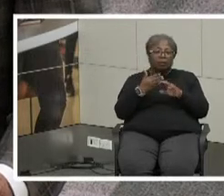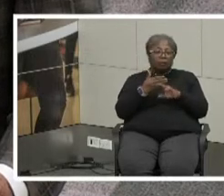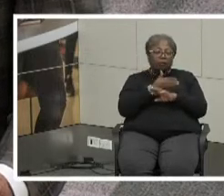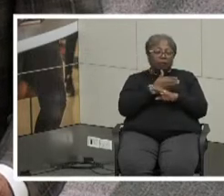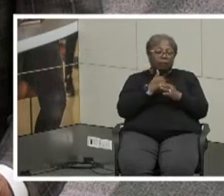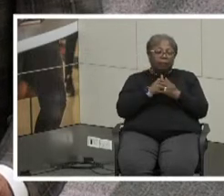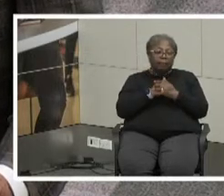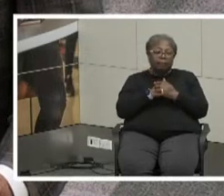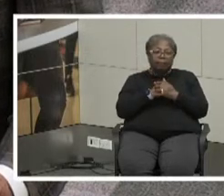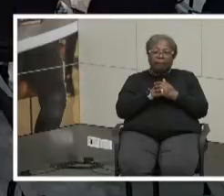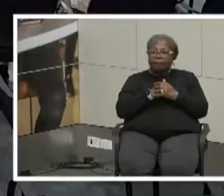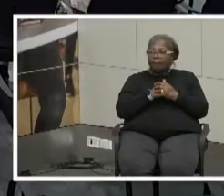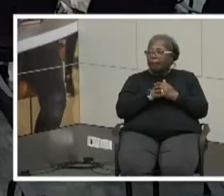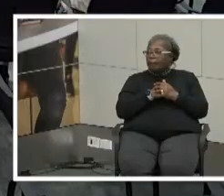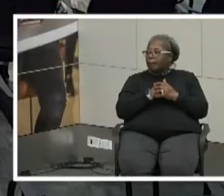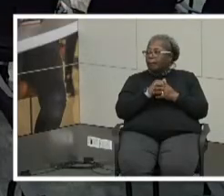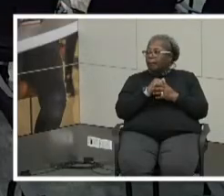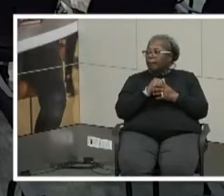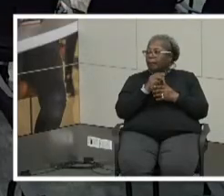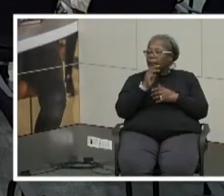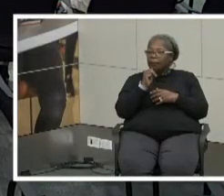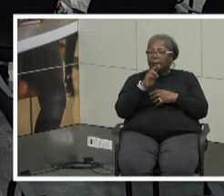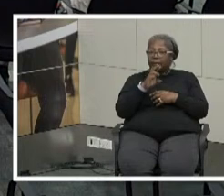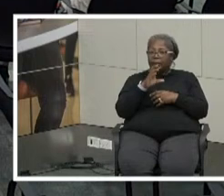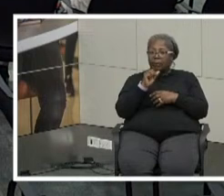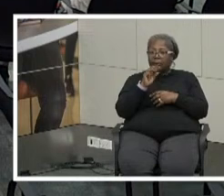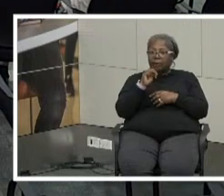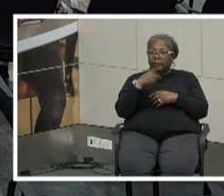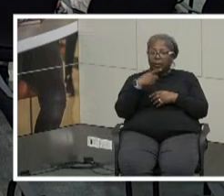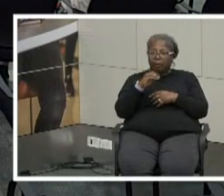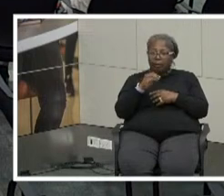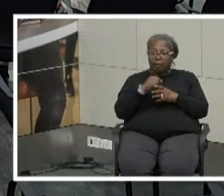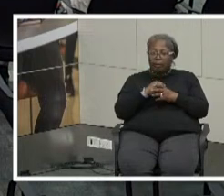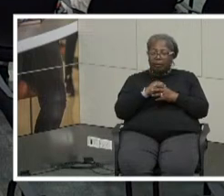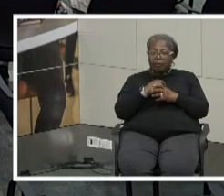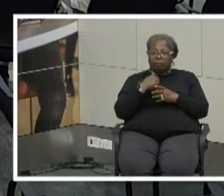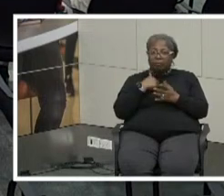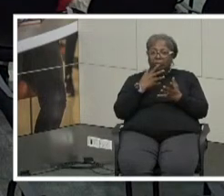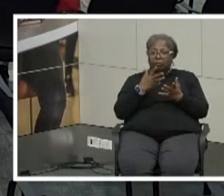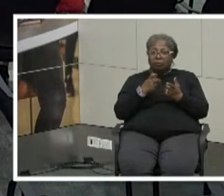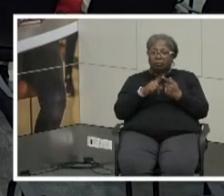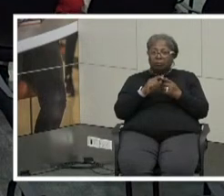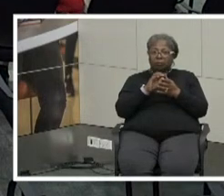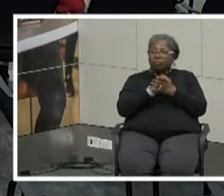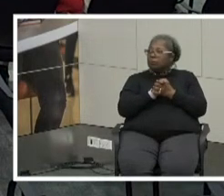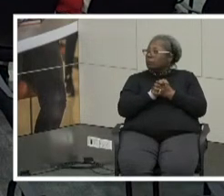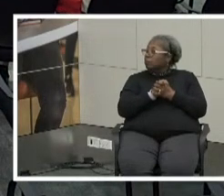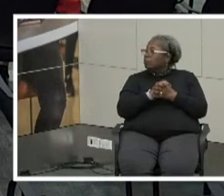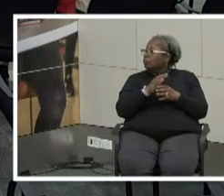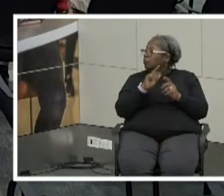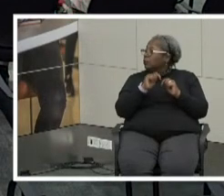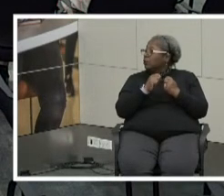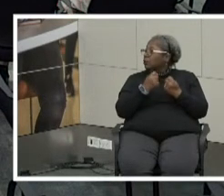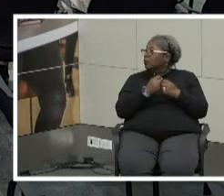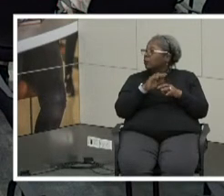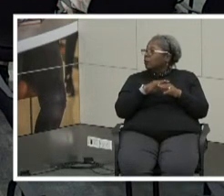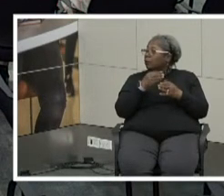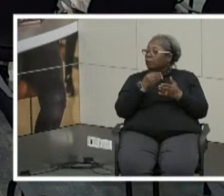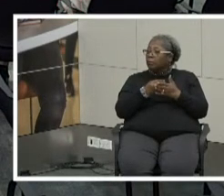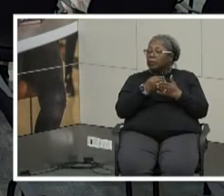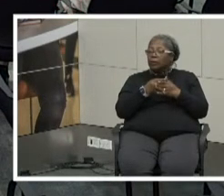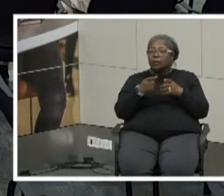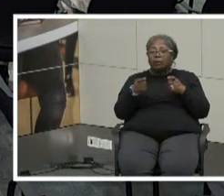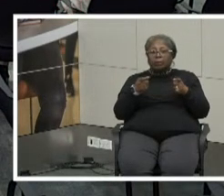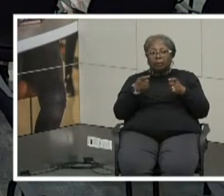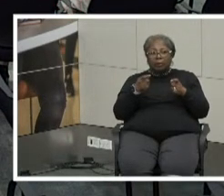budget Mr kampo I just want to uh congratulate you and your team on money management to